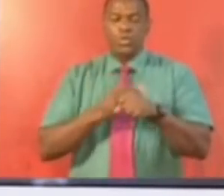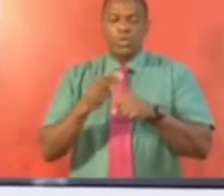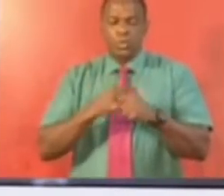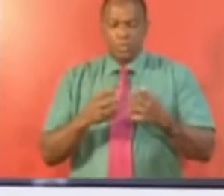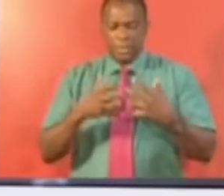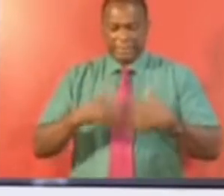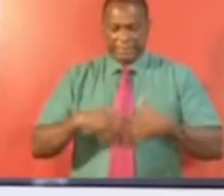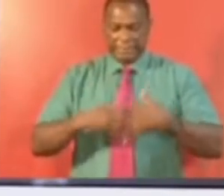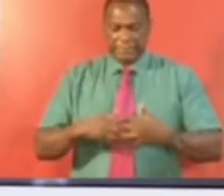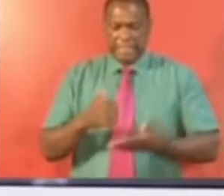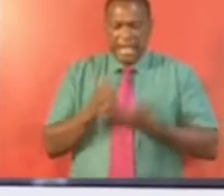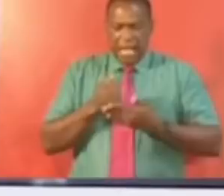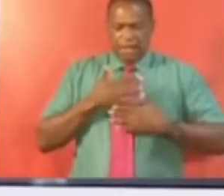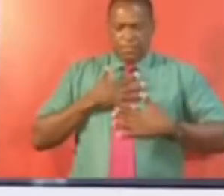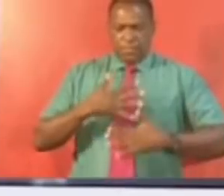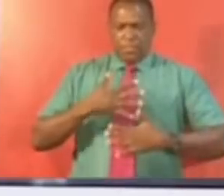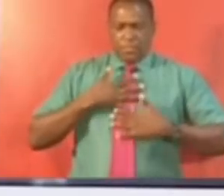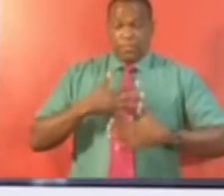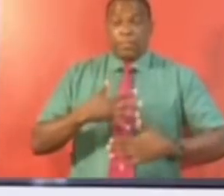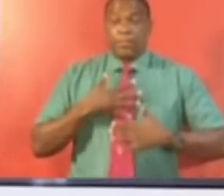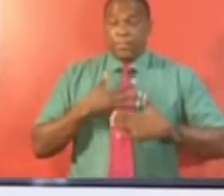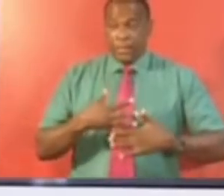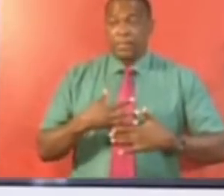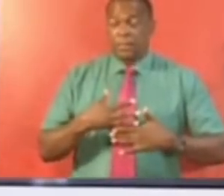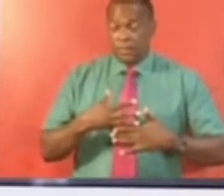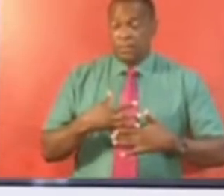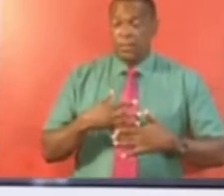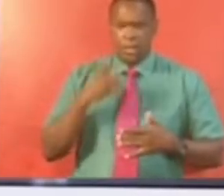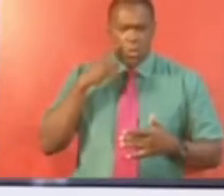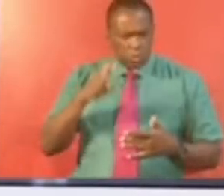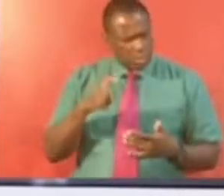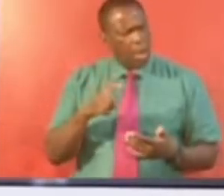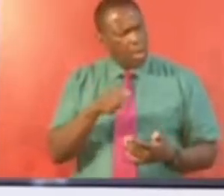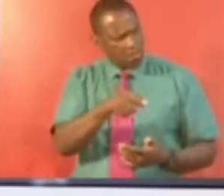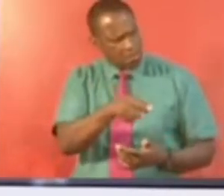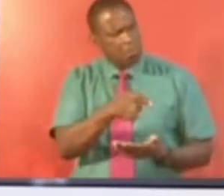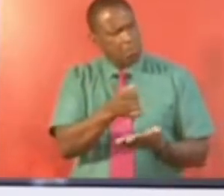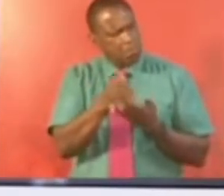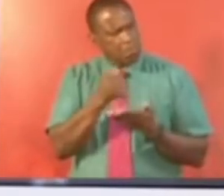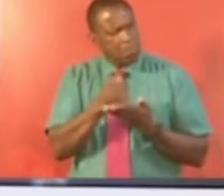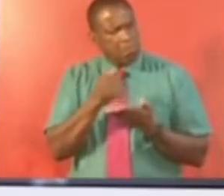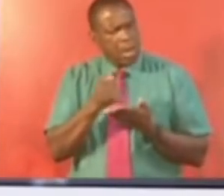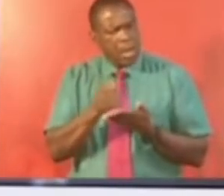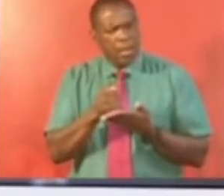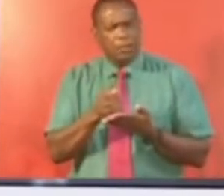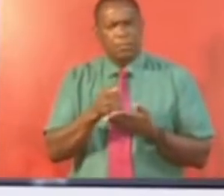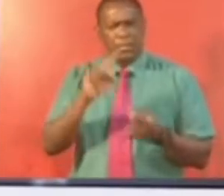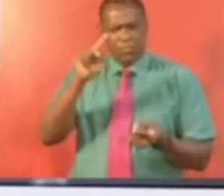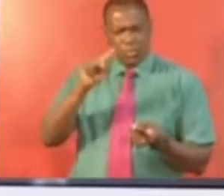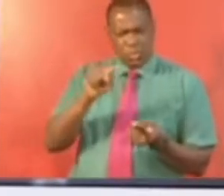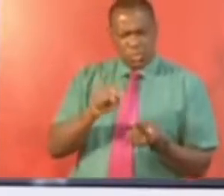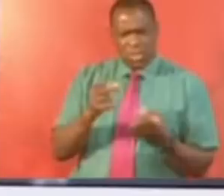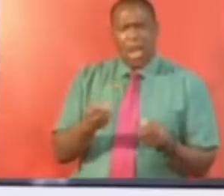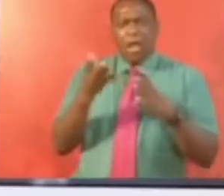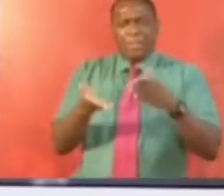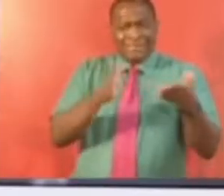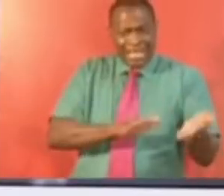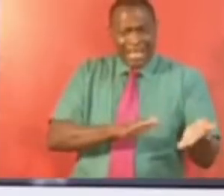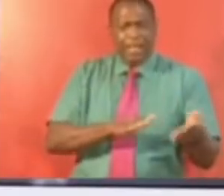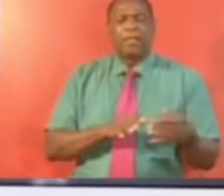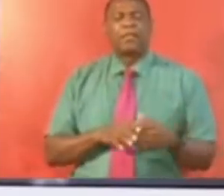use of systemic steroids in those categories. So we have been in Trinidad using corticosteroids,